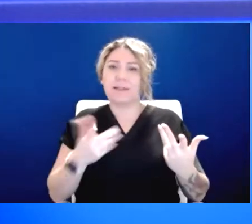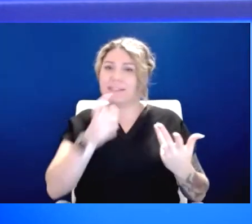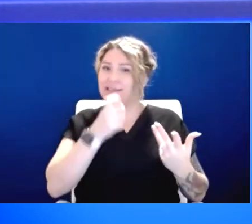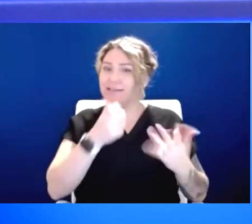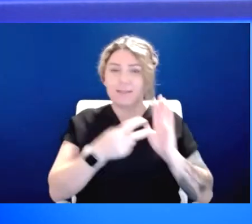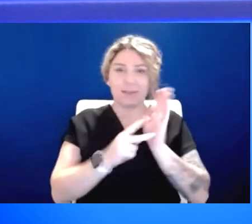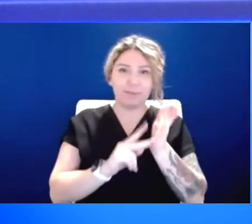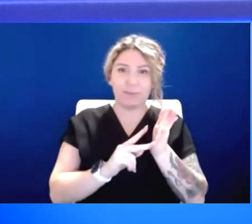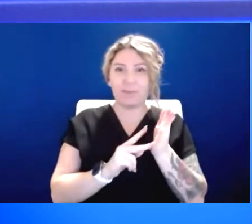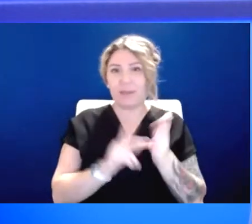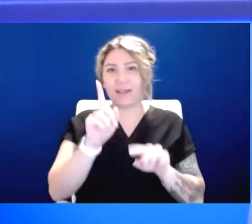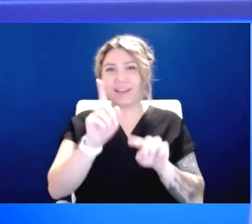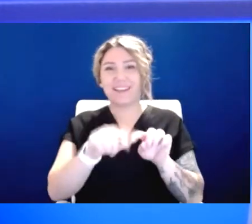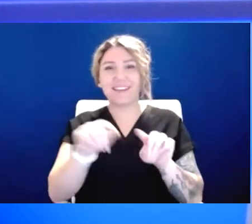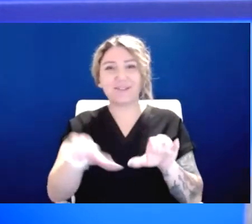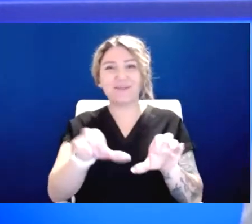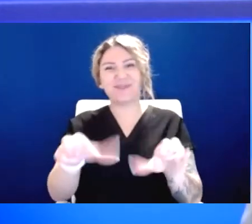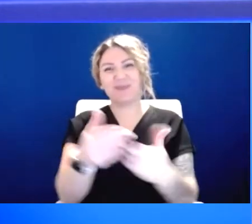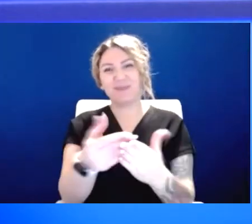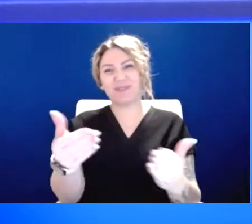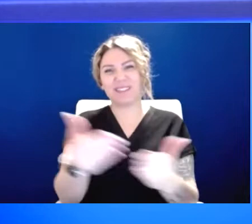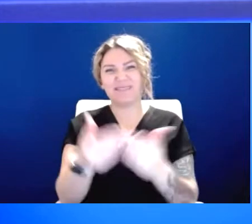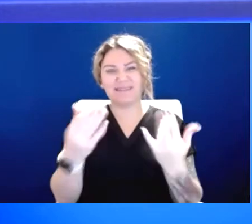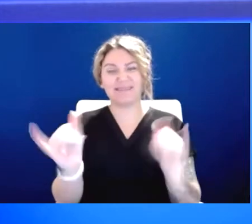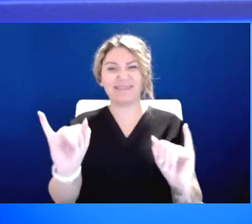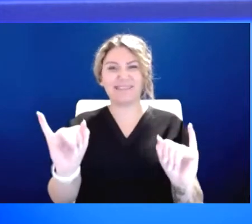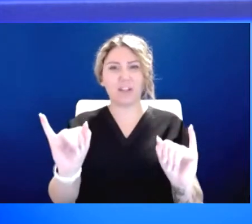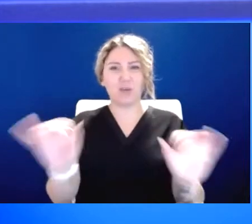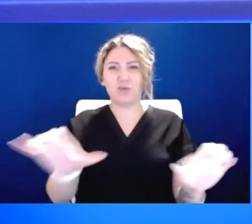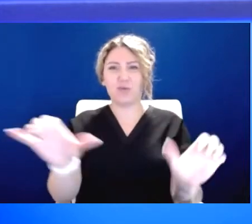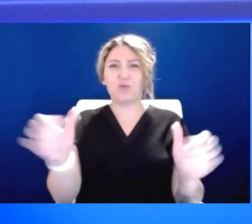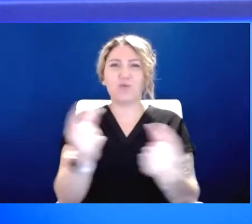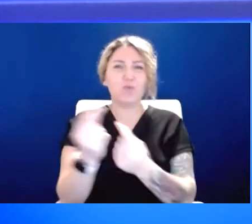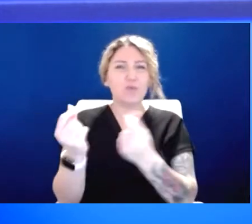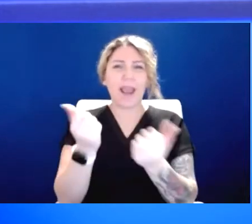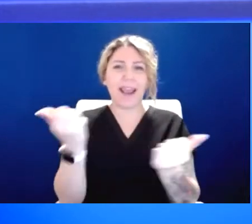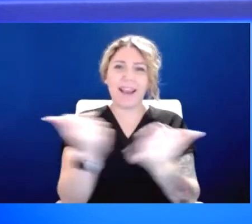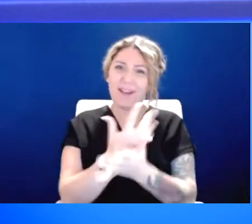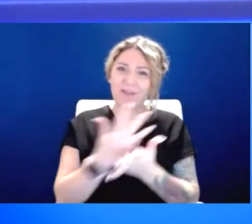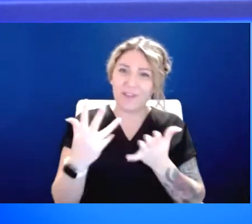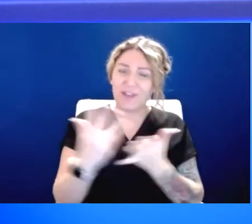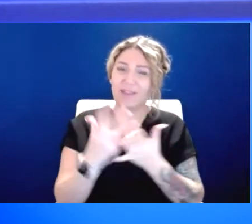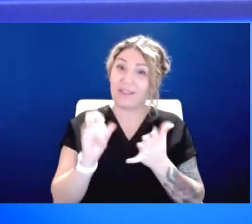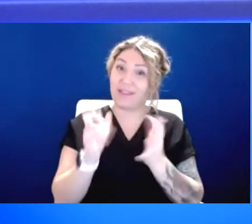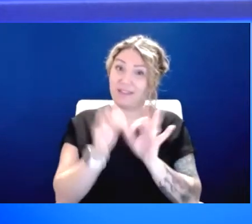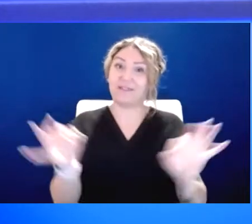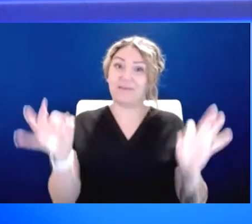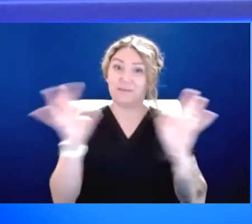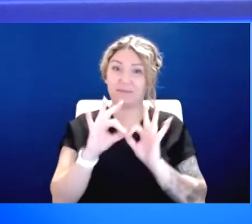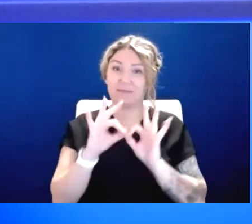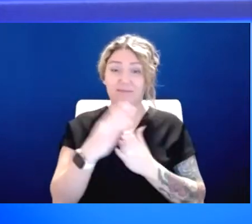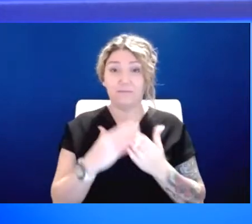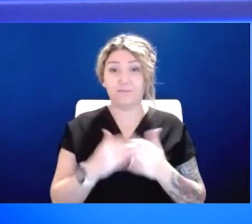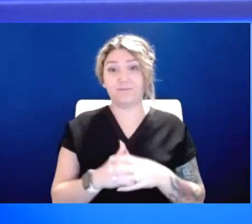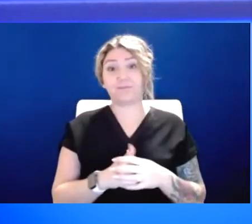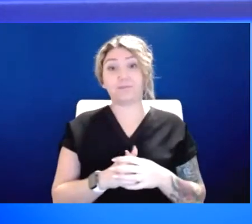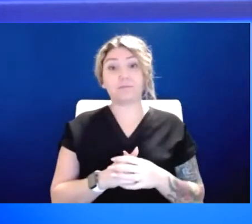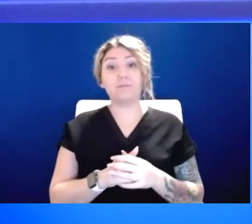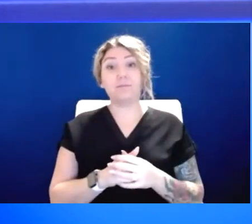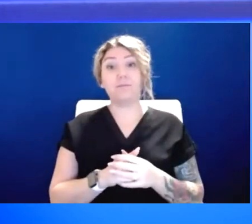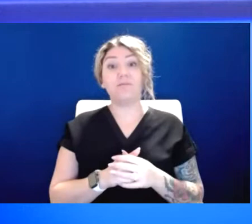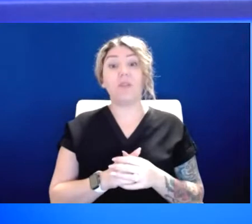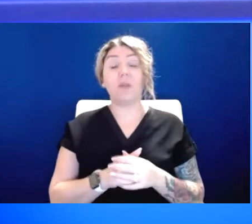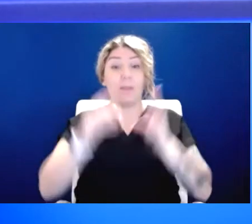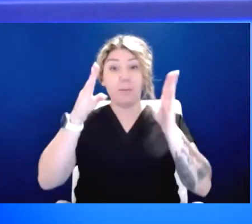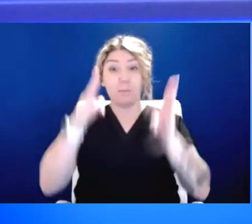that they cannot do stuff. They can still do everything, and that's the important part. What the person does at year 1